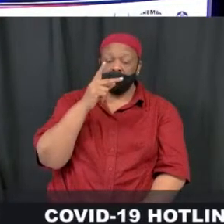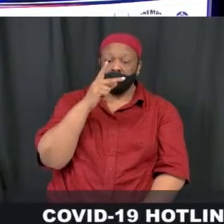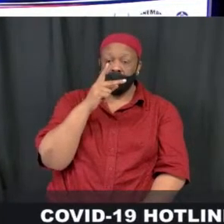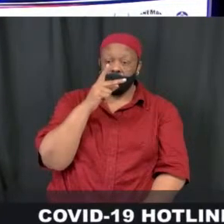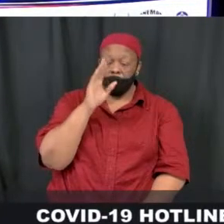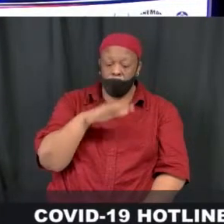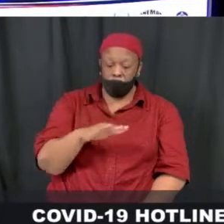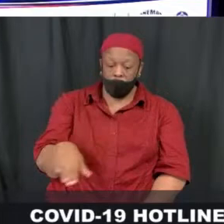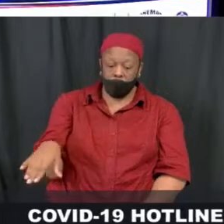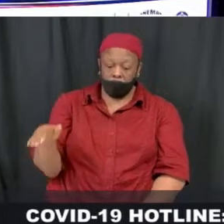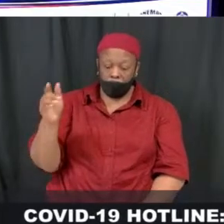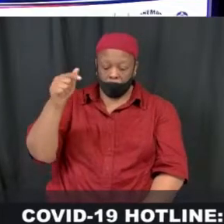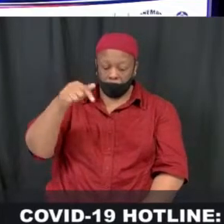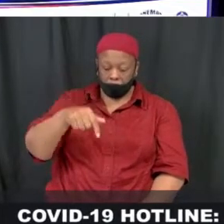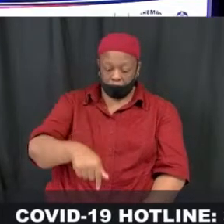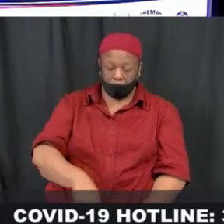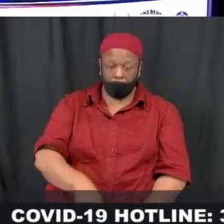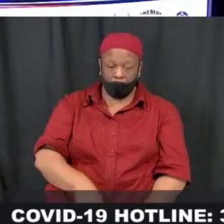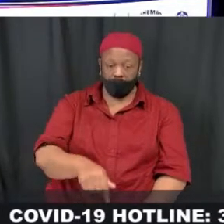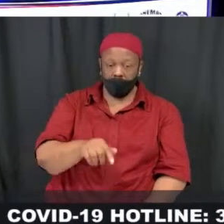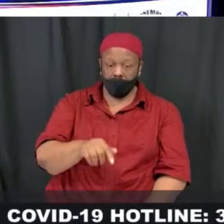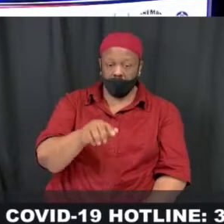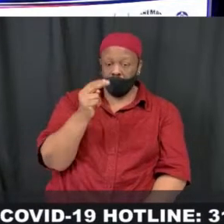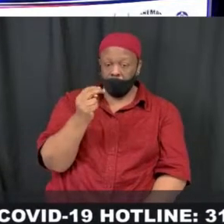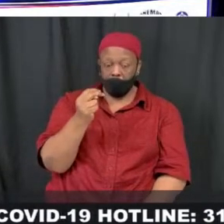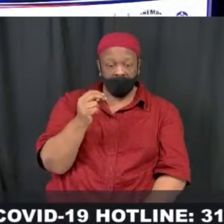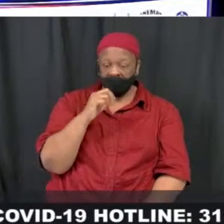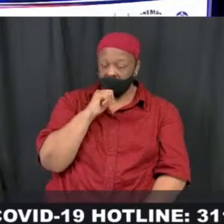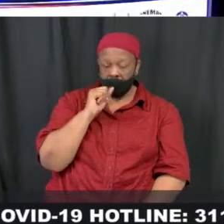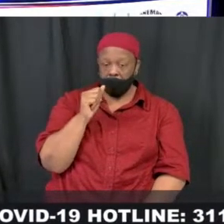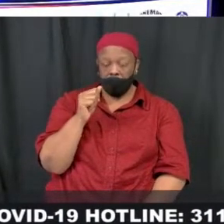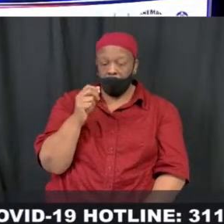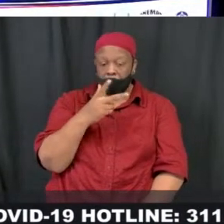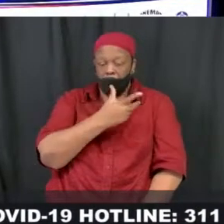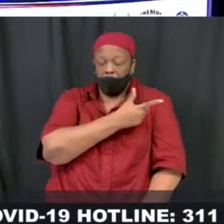12, would not have been vaccinated. However,